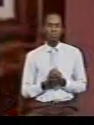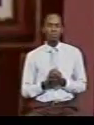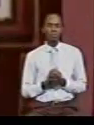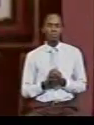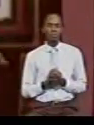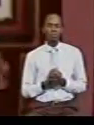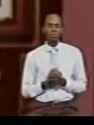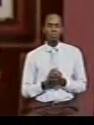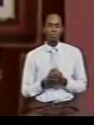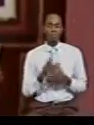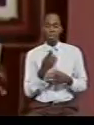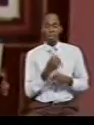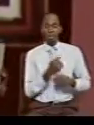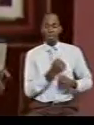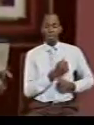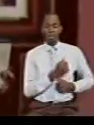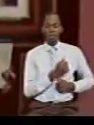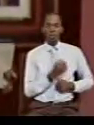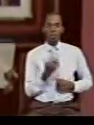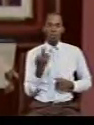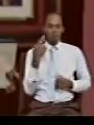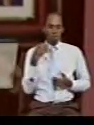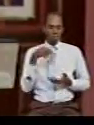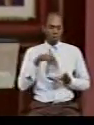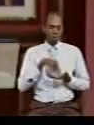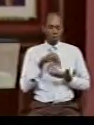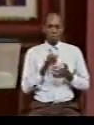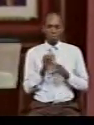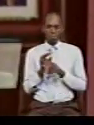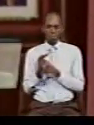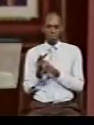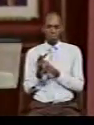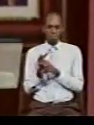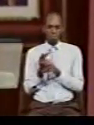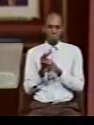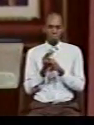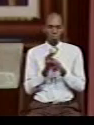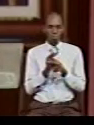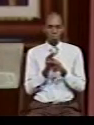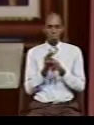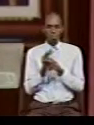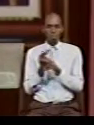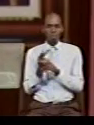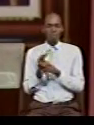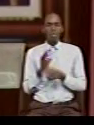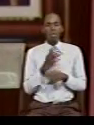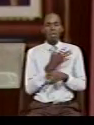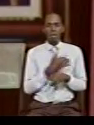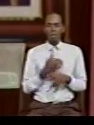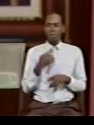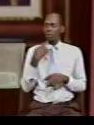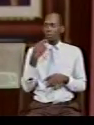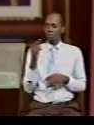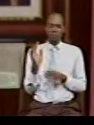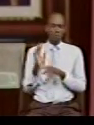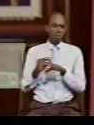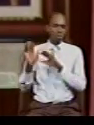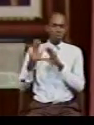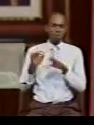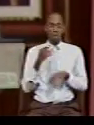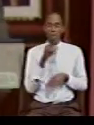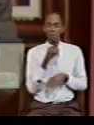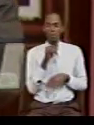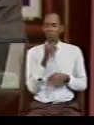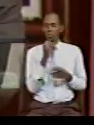The soldiers were standing guard, and they said, he will not come out.